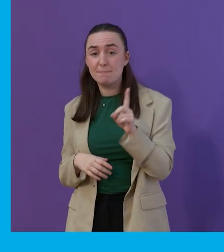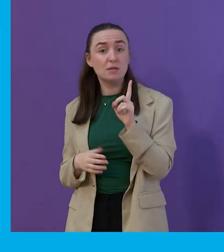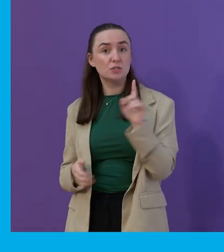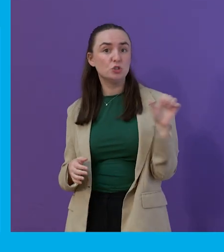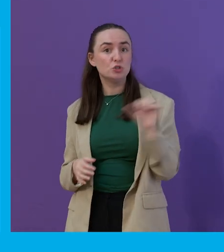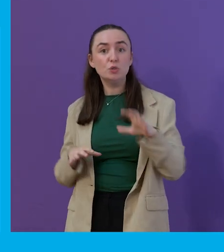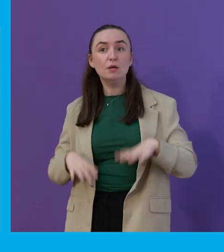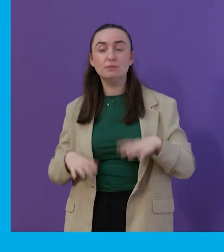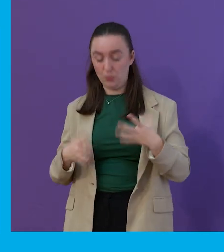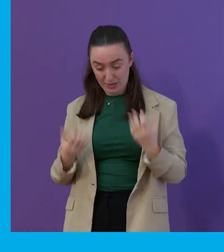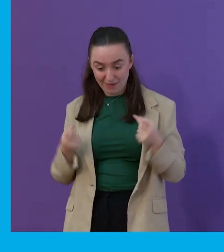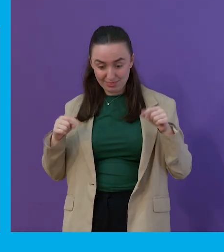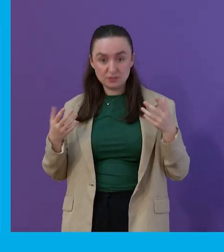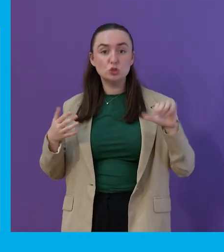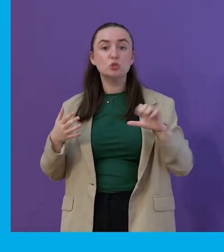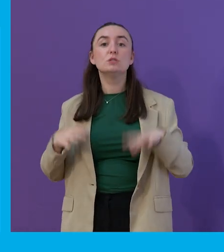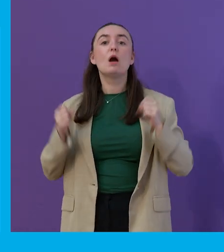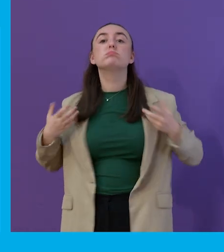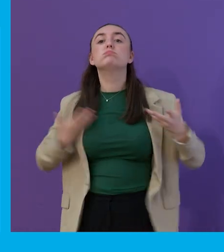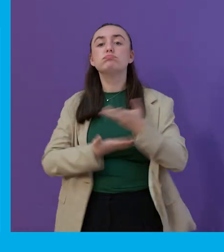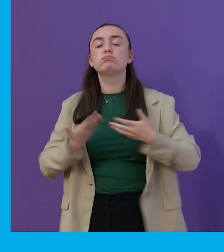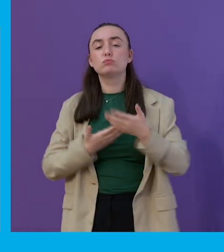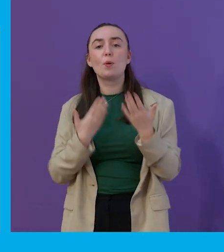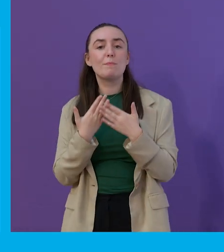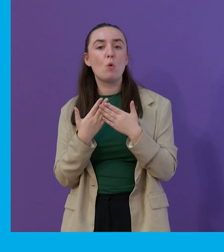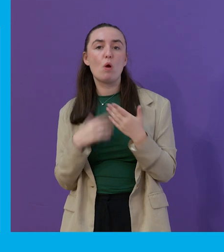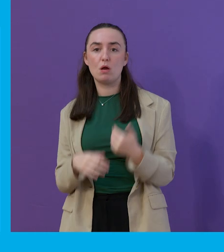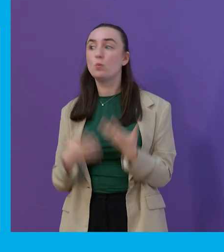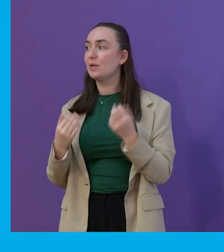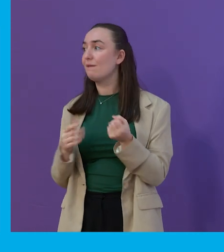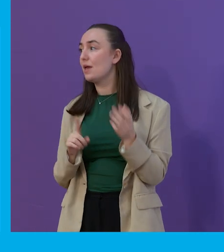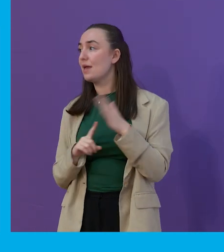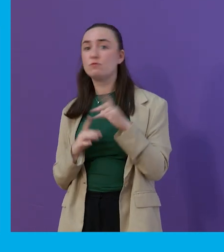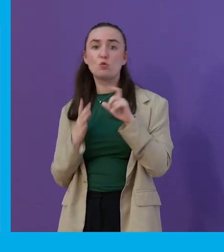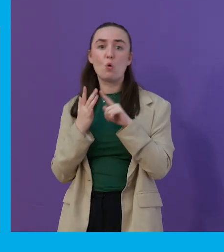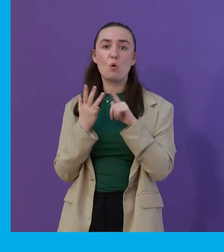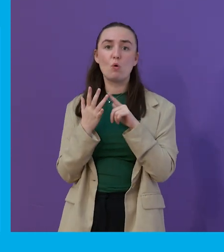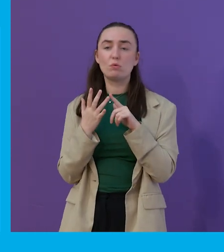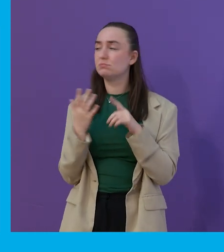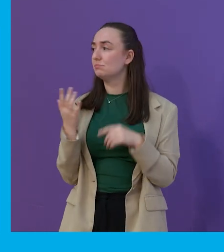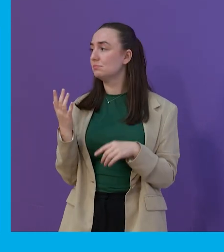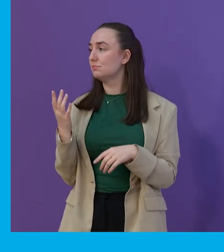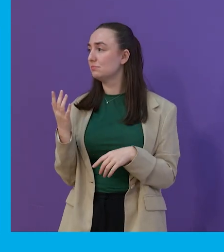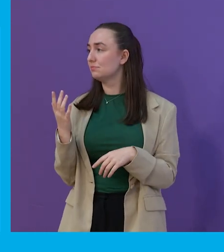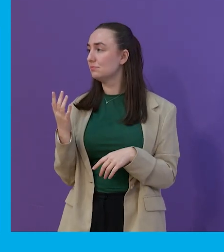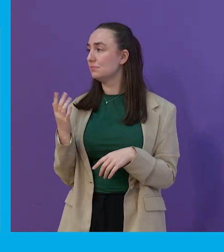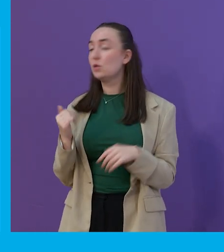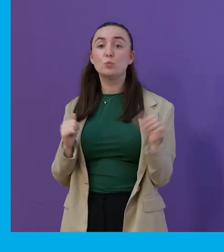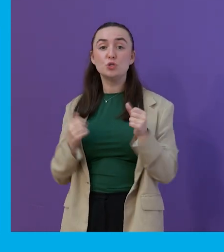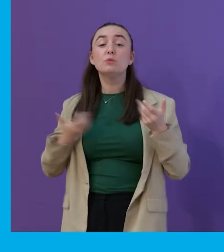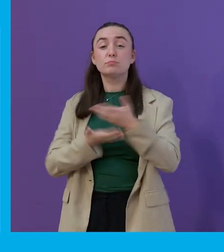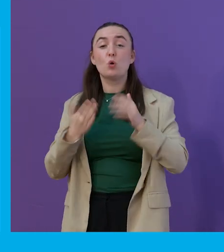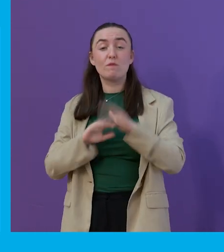should capitalise on, because Scotland is ahead of other parts of the UK in that. And finally, I would just say something about our attitude to